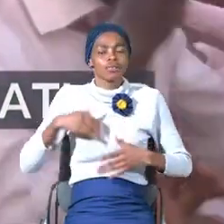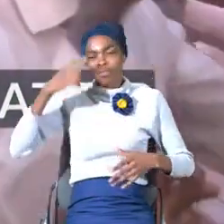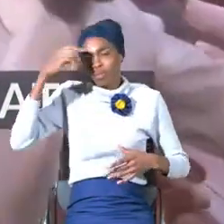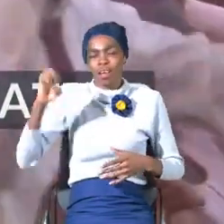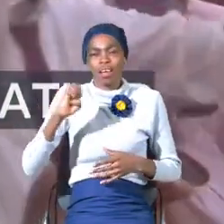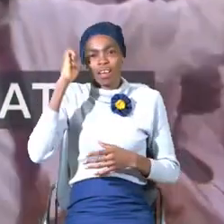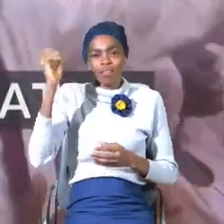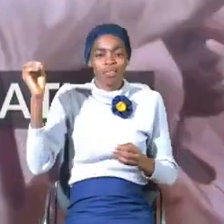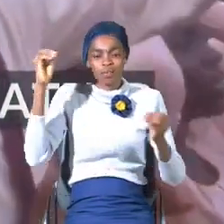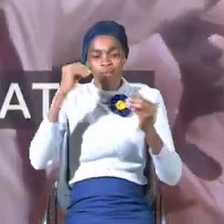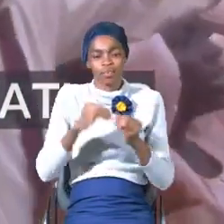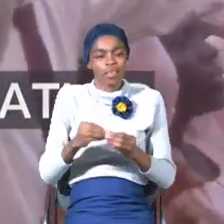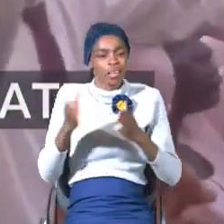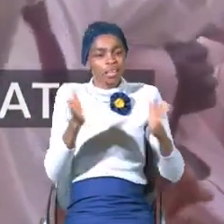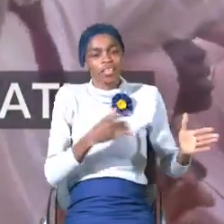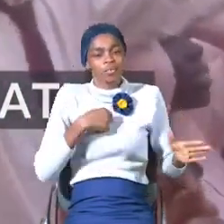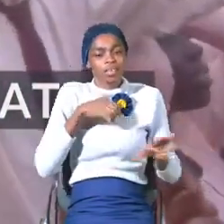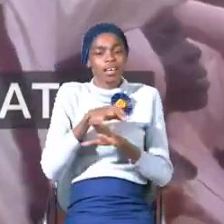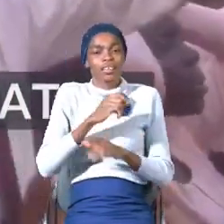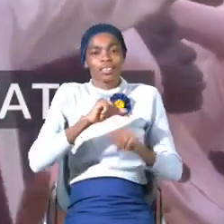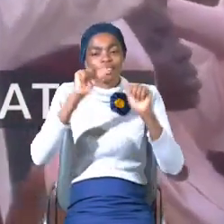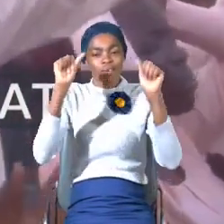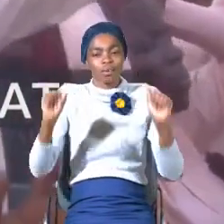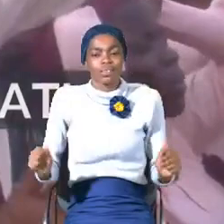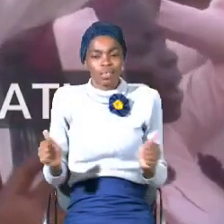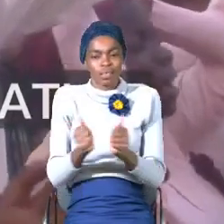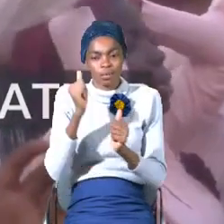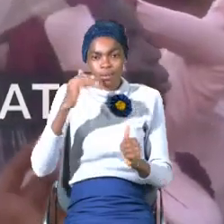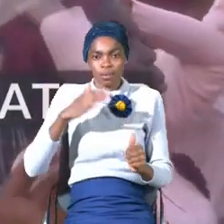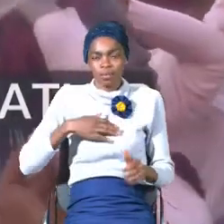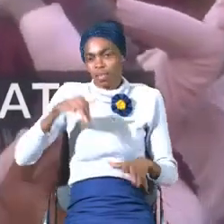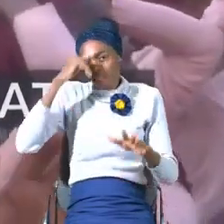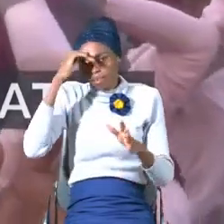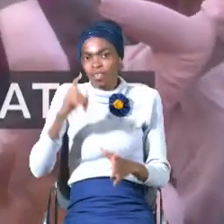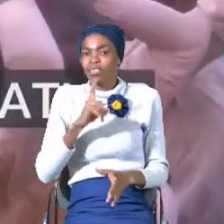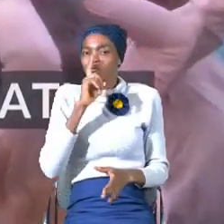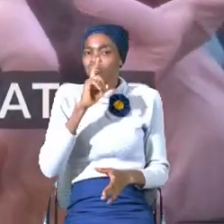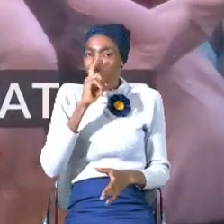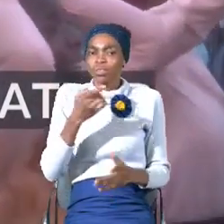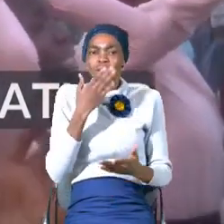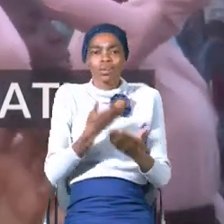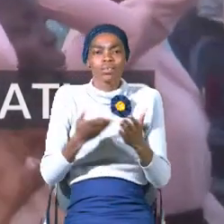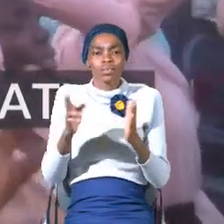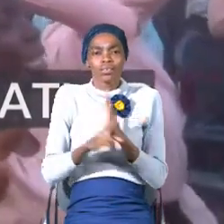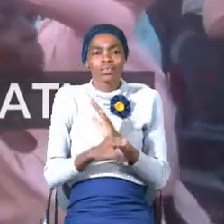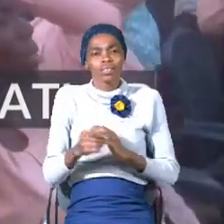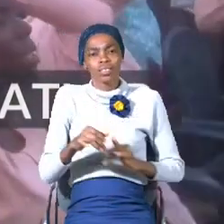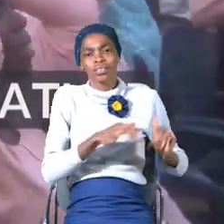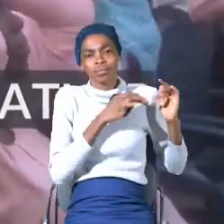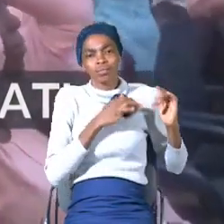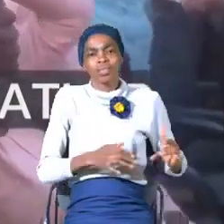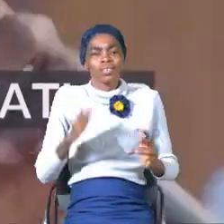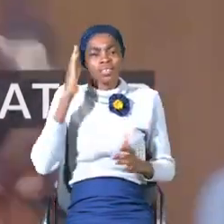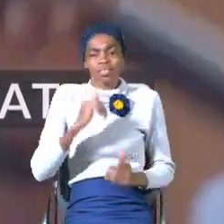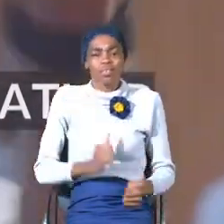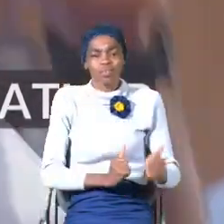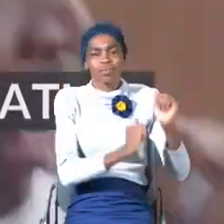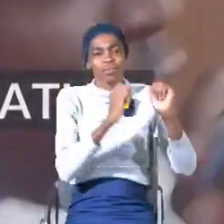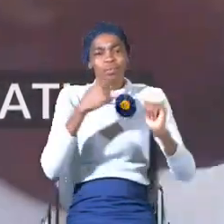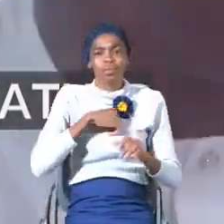Father. It is surely goodness, mercy shall follow me all the days of my